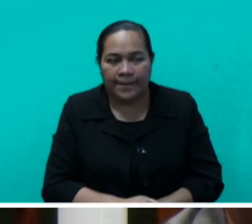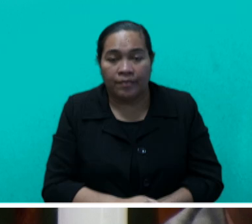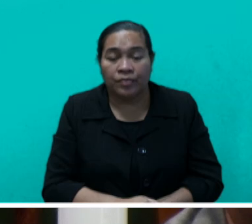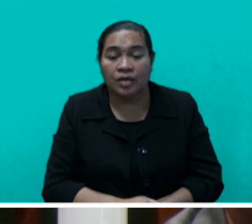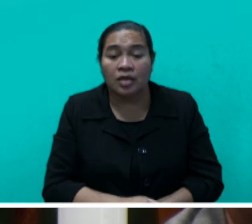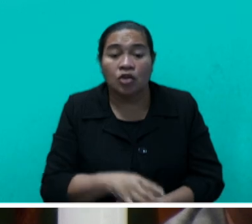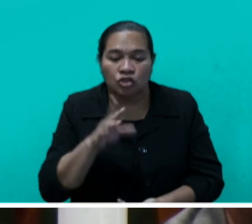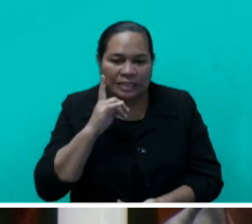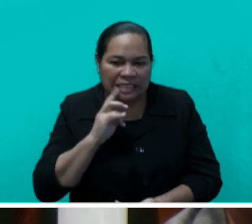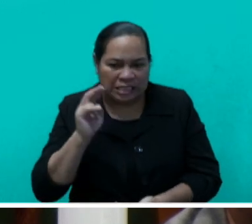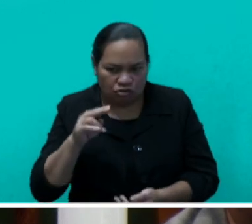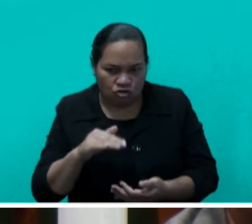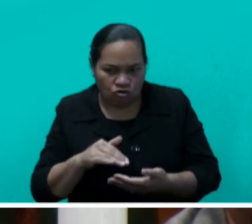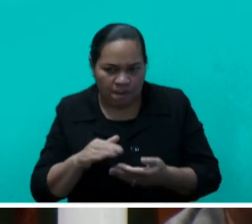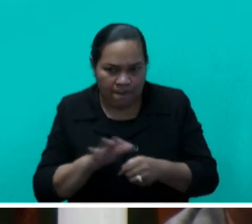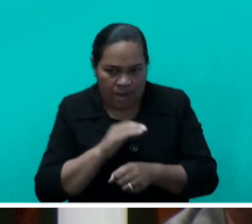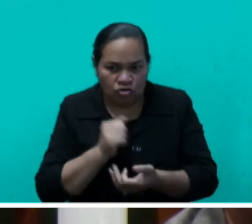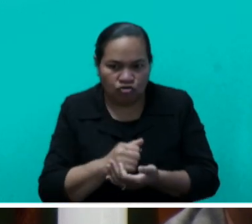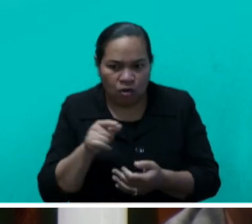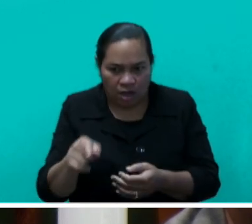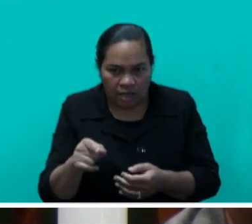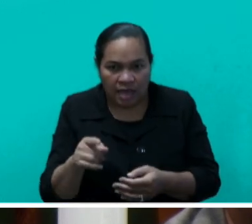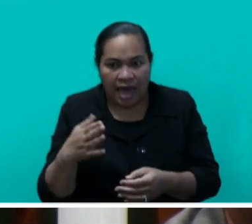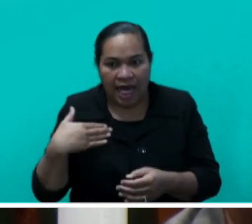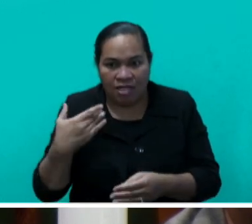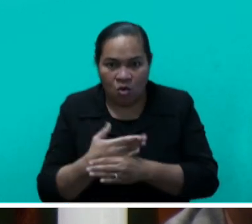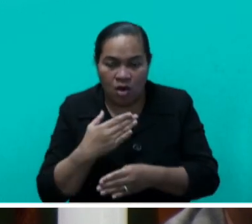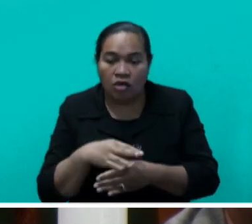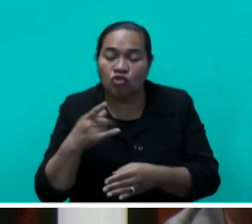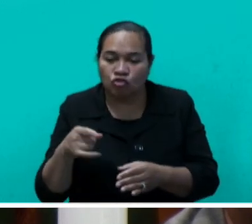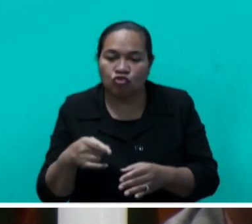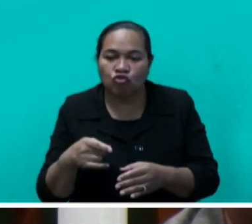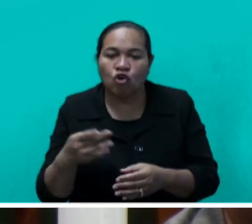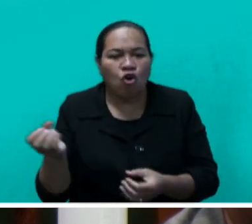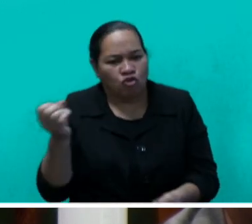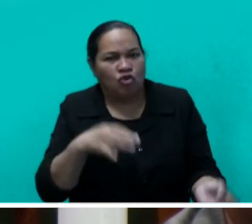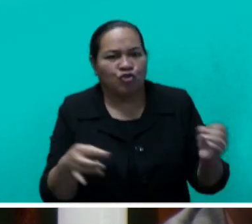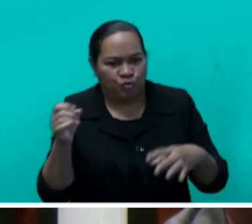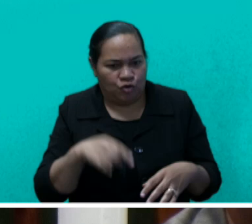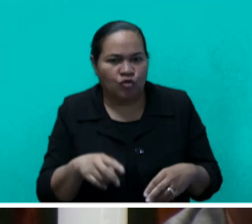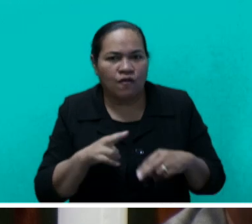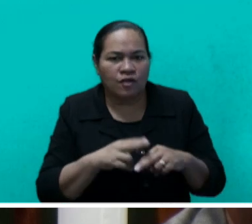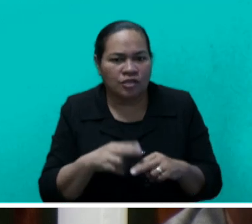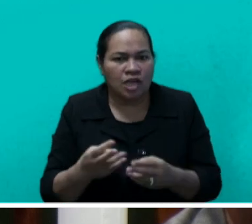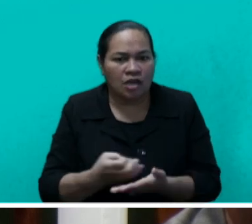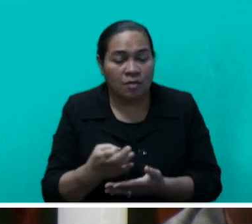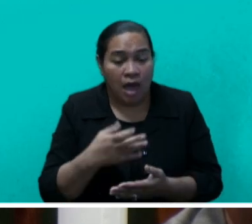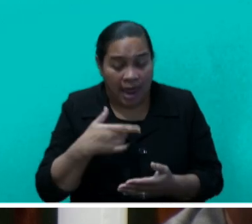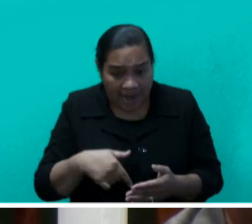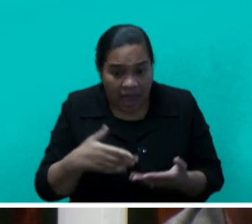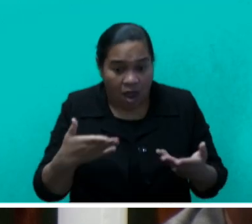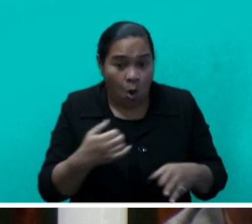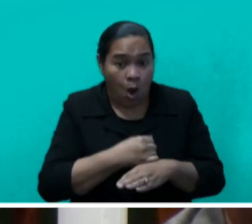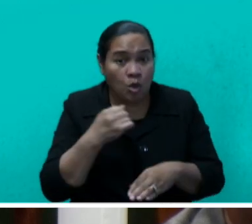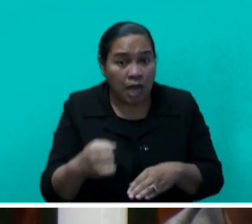enhance the welfare of migrant workers working and contributing to the Fijian economy, the coalition government is currently undertaking